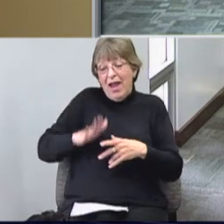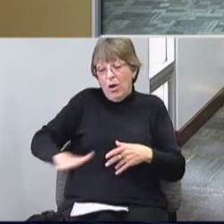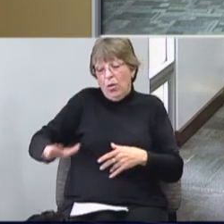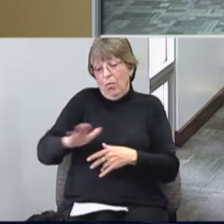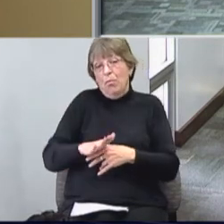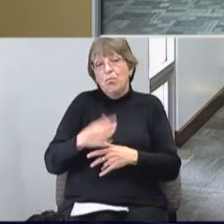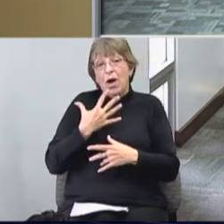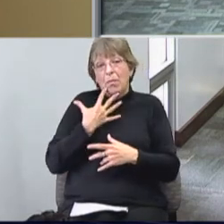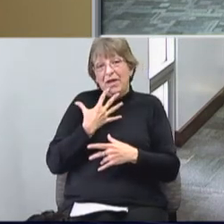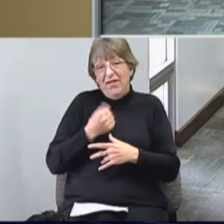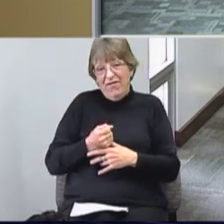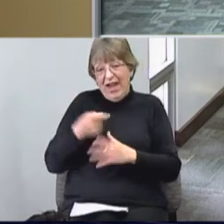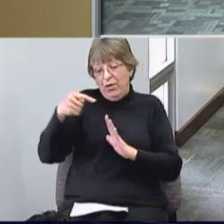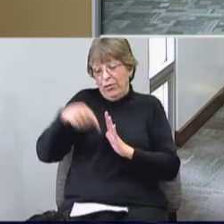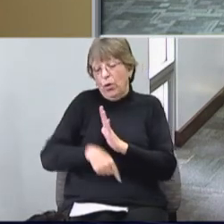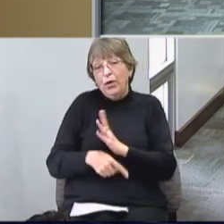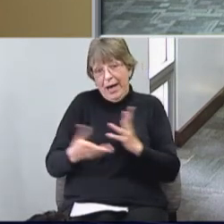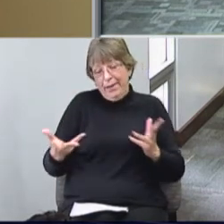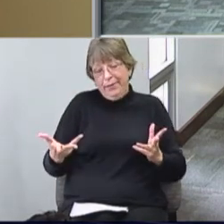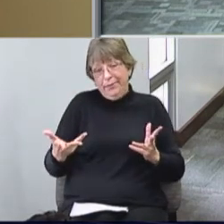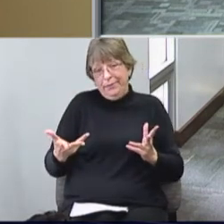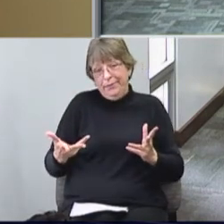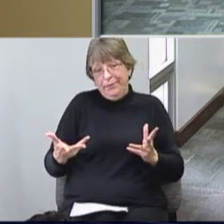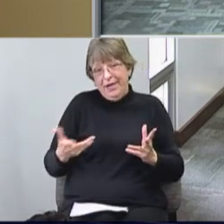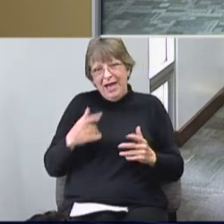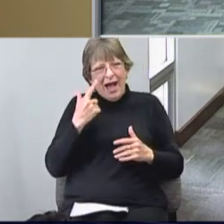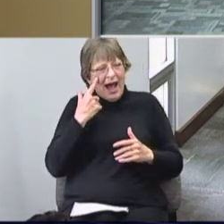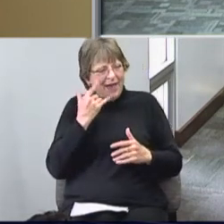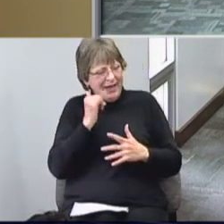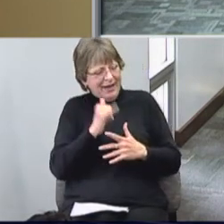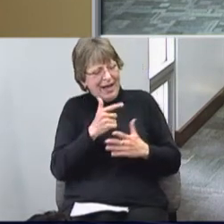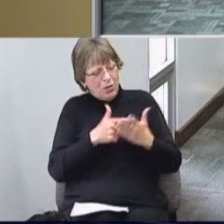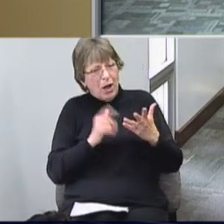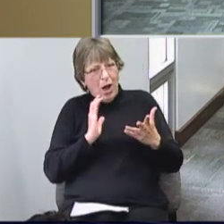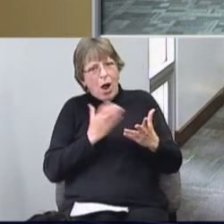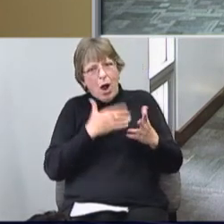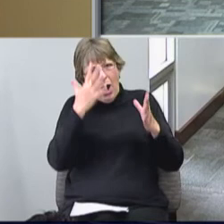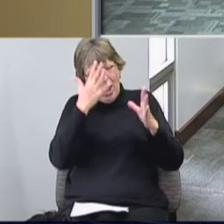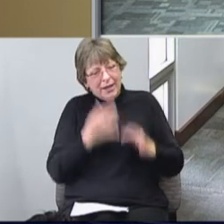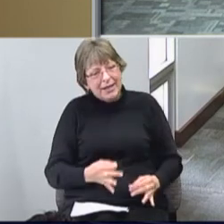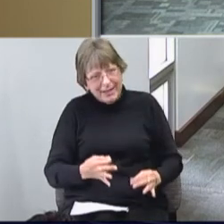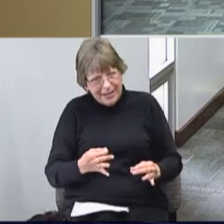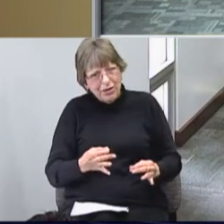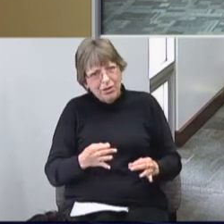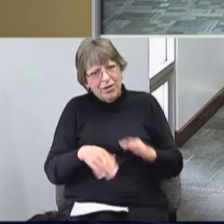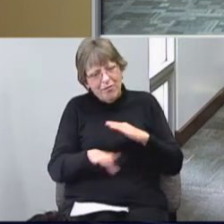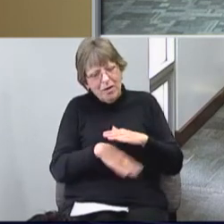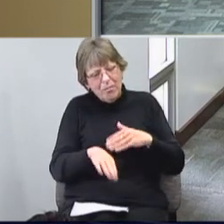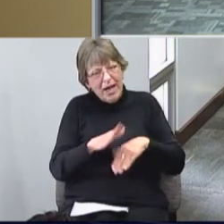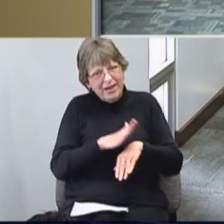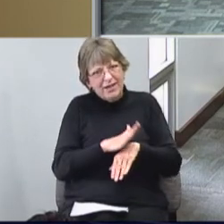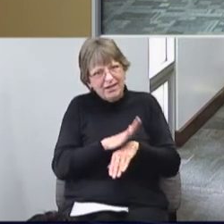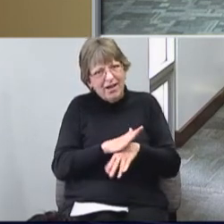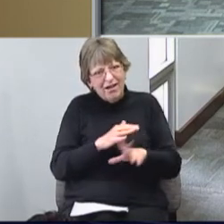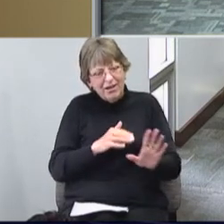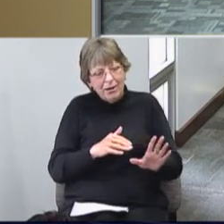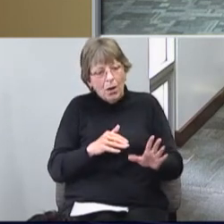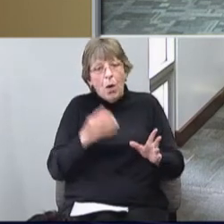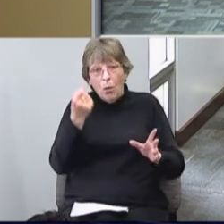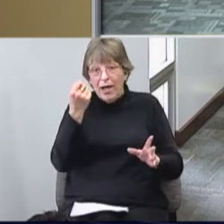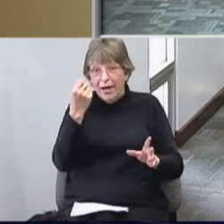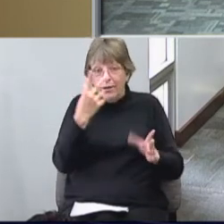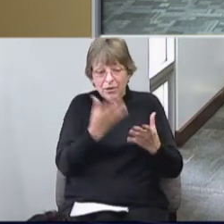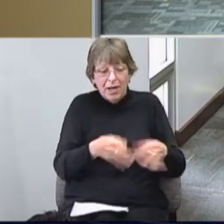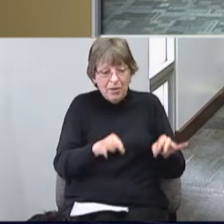principle. So I think that's what some of these decisions have been about, not that we don't recognize the significance and the importance of maintaining historical